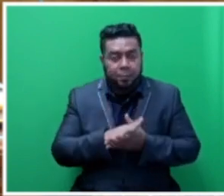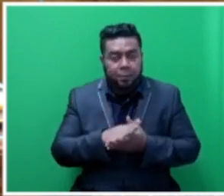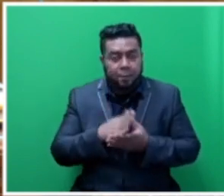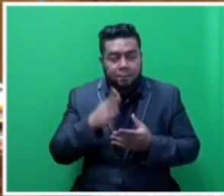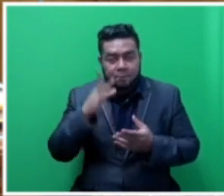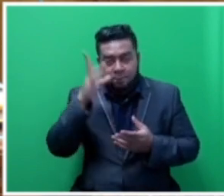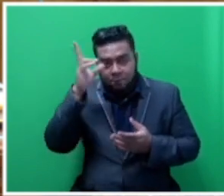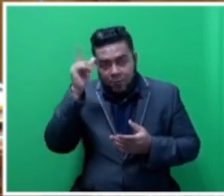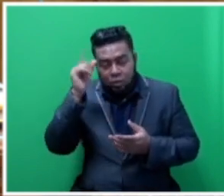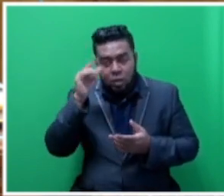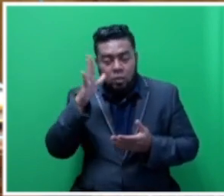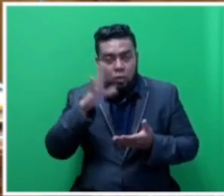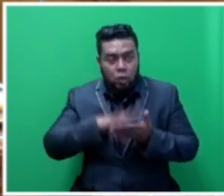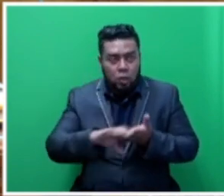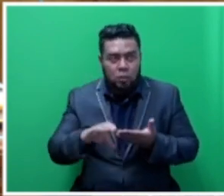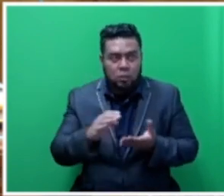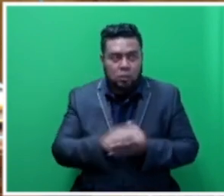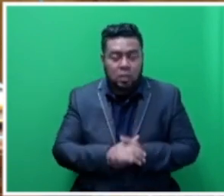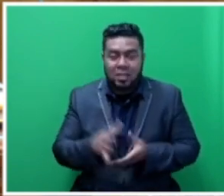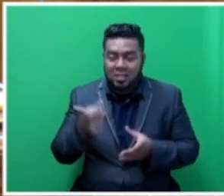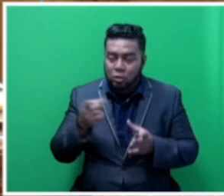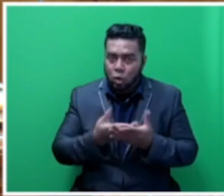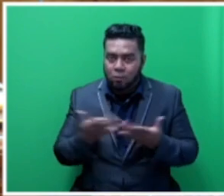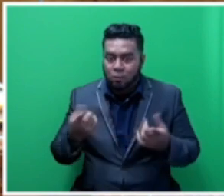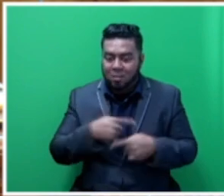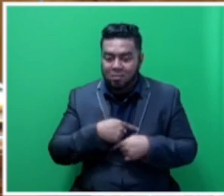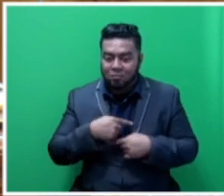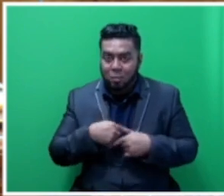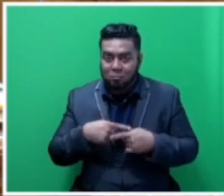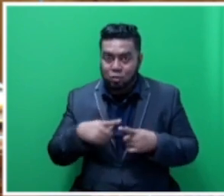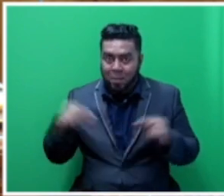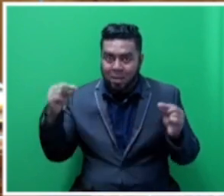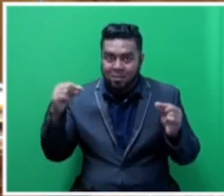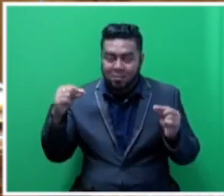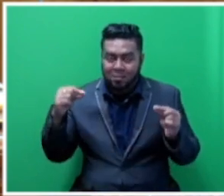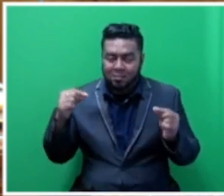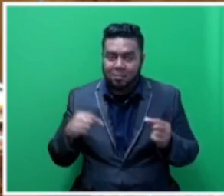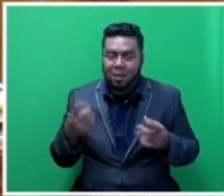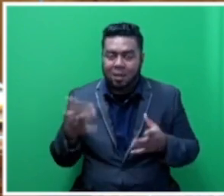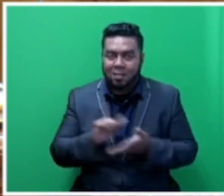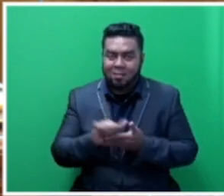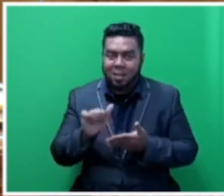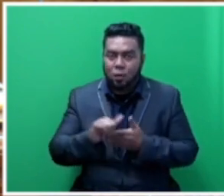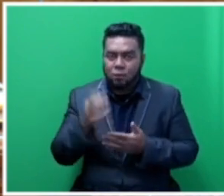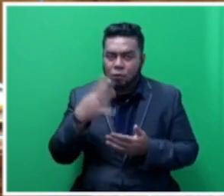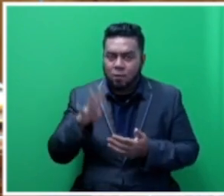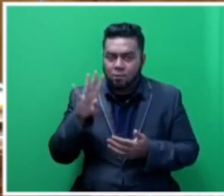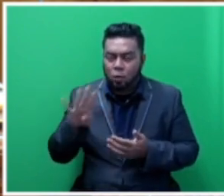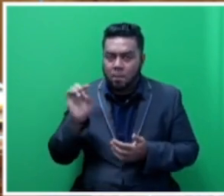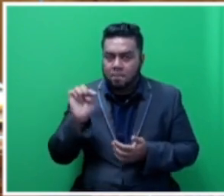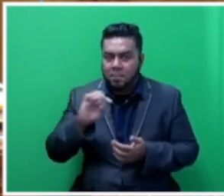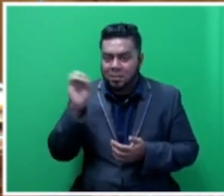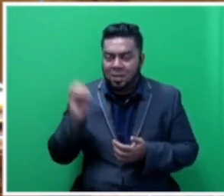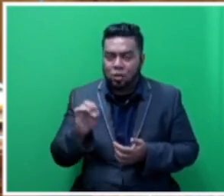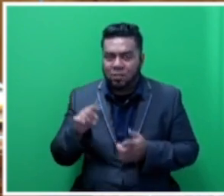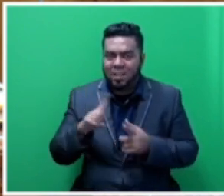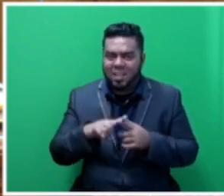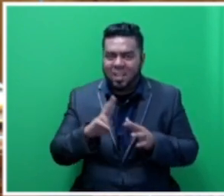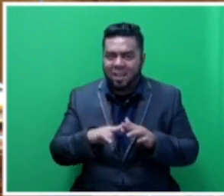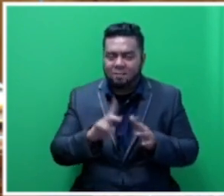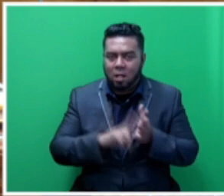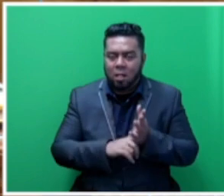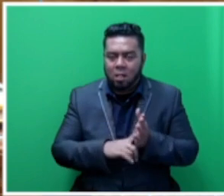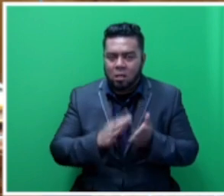This excludes the $200 million loan from Japan and the sale of 44% of the EFL share.